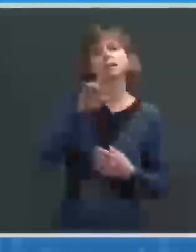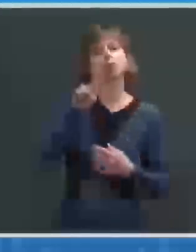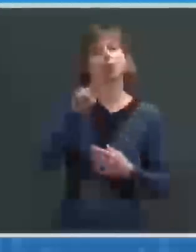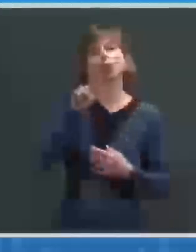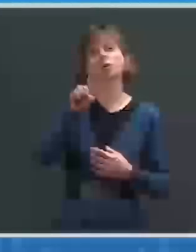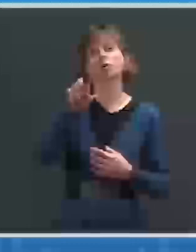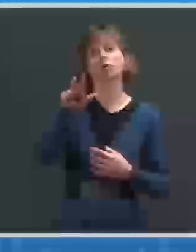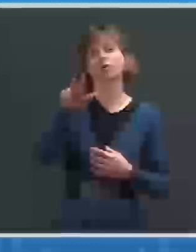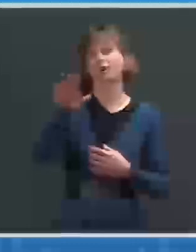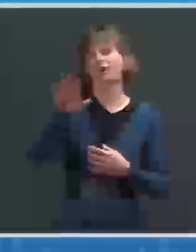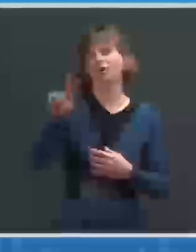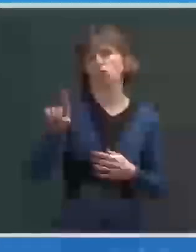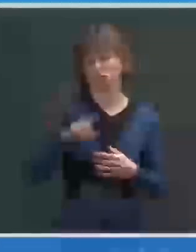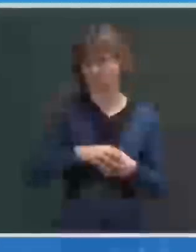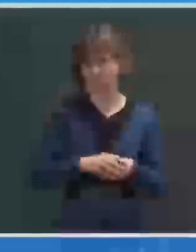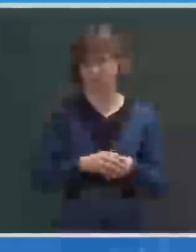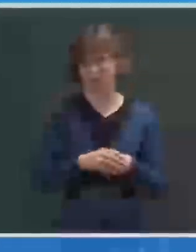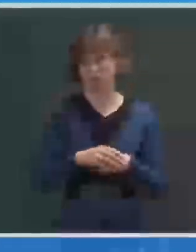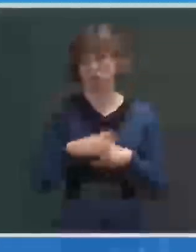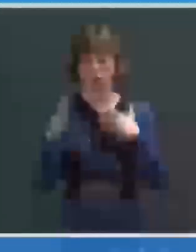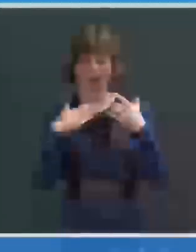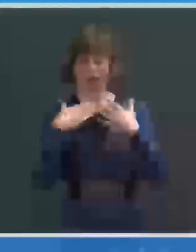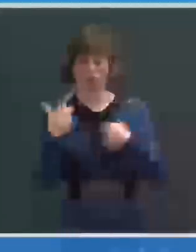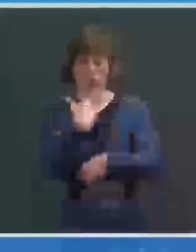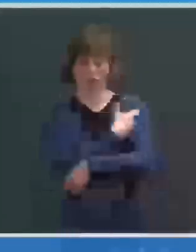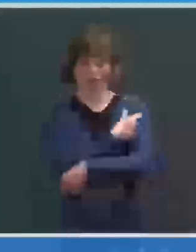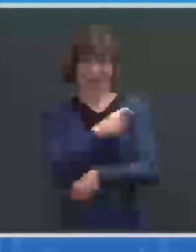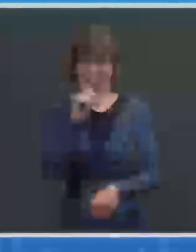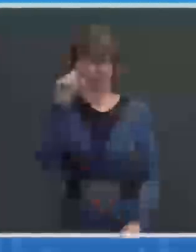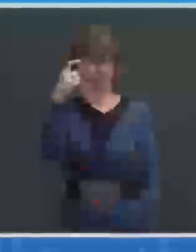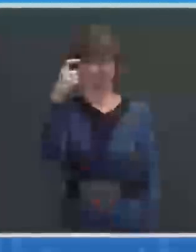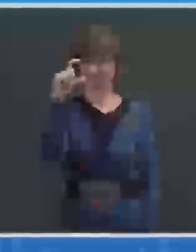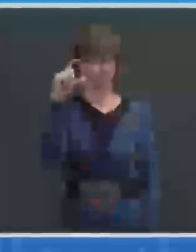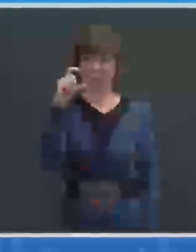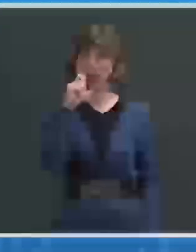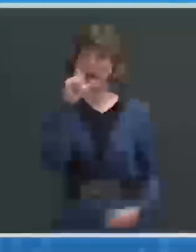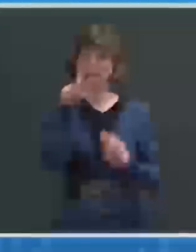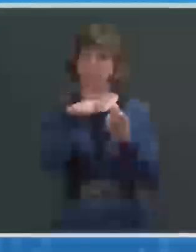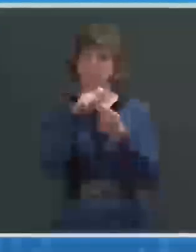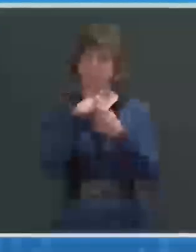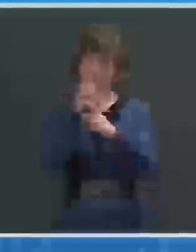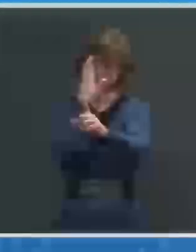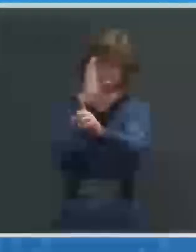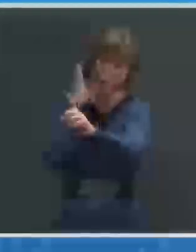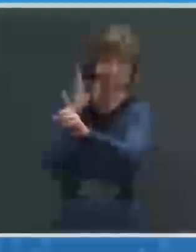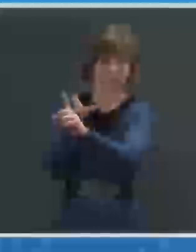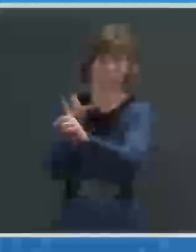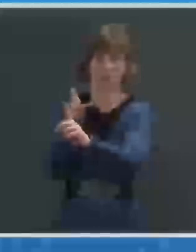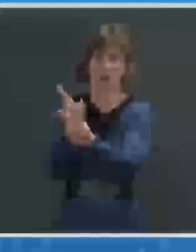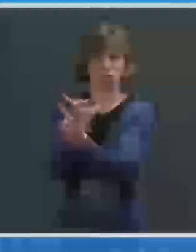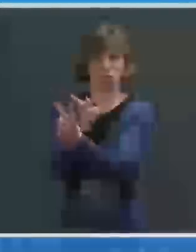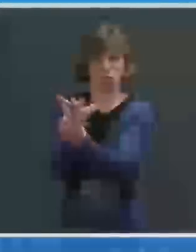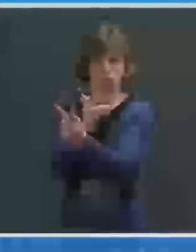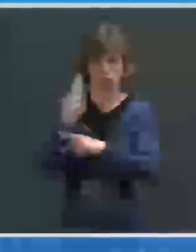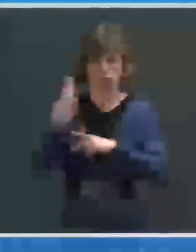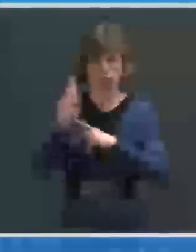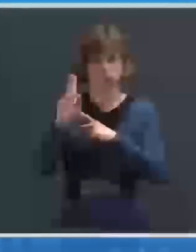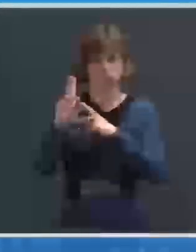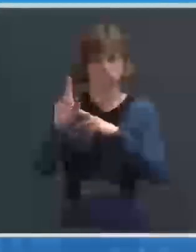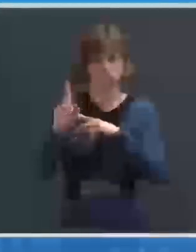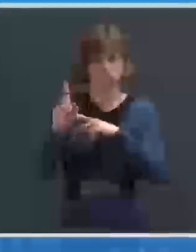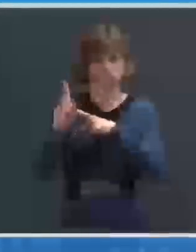B1351. So even though the vaccine itself was not specifically directed against those variants, it